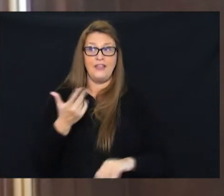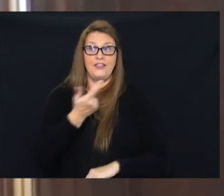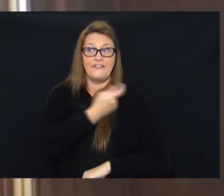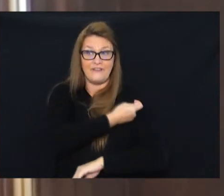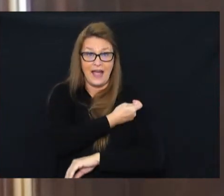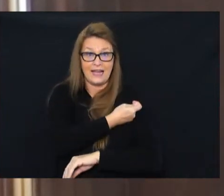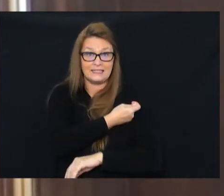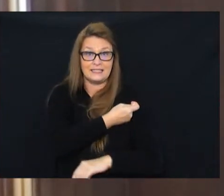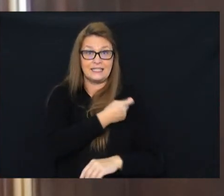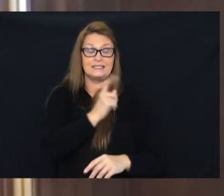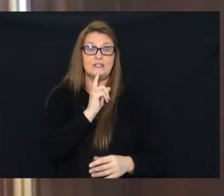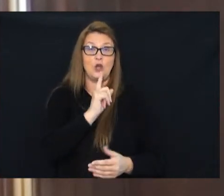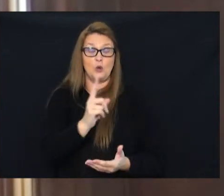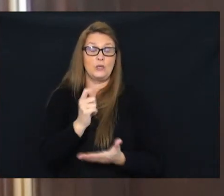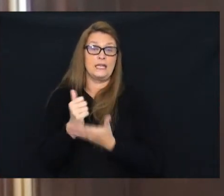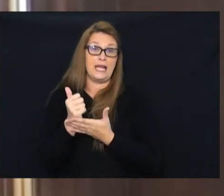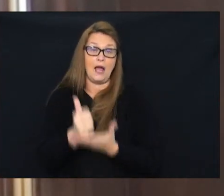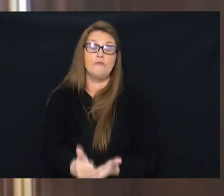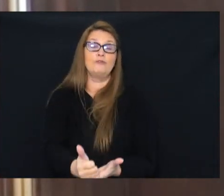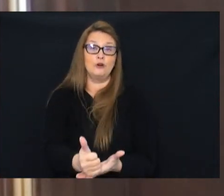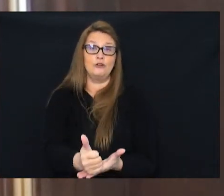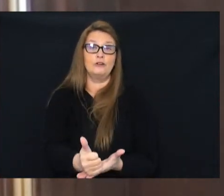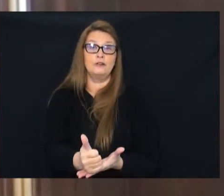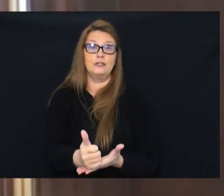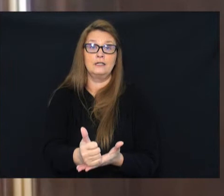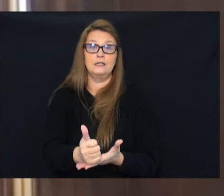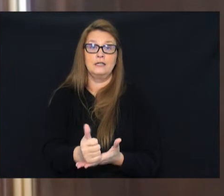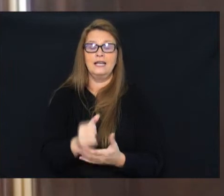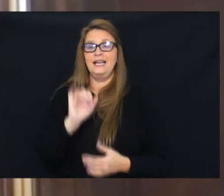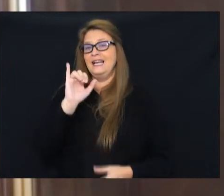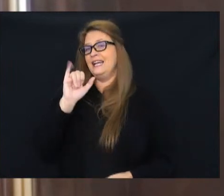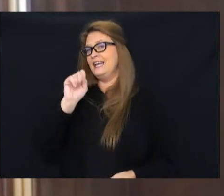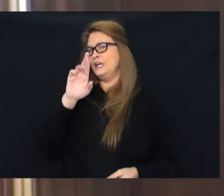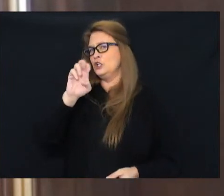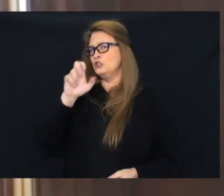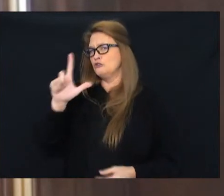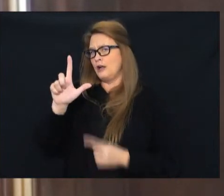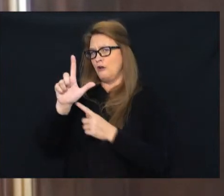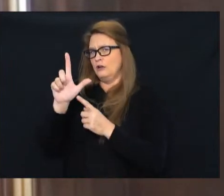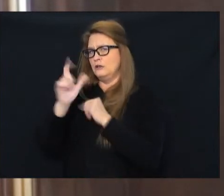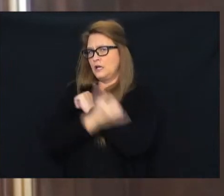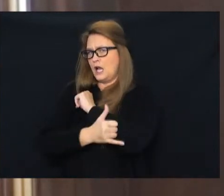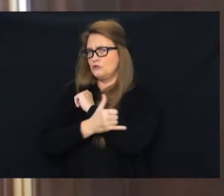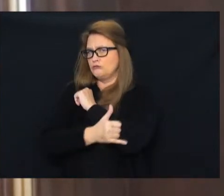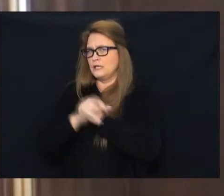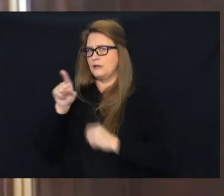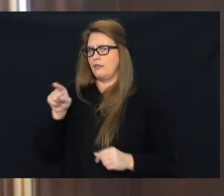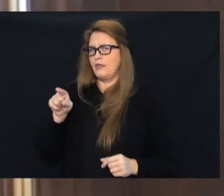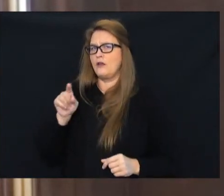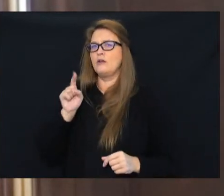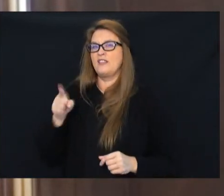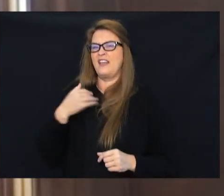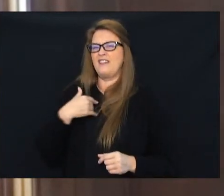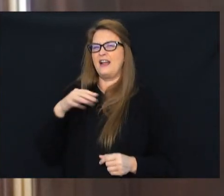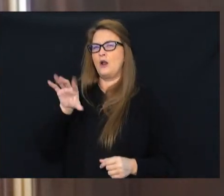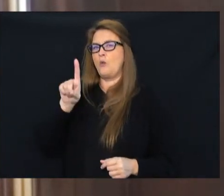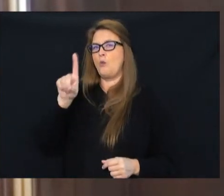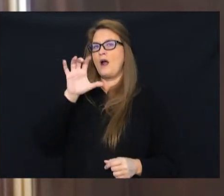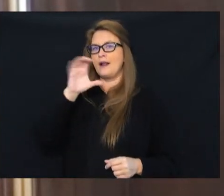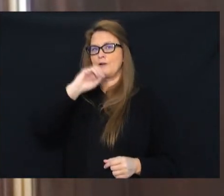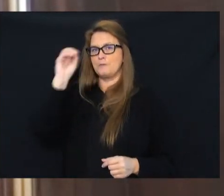vaccines are so incredibly effective. In the country of Israel, they found that 100% of the people